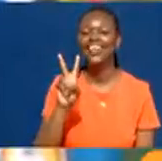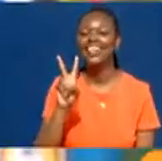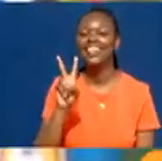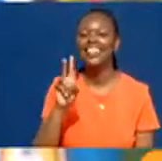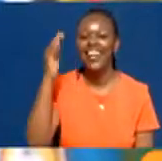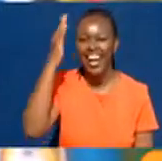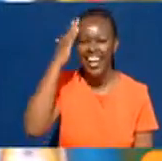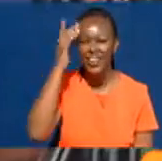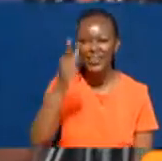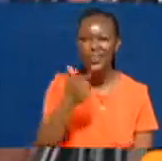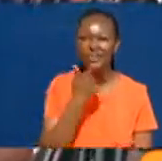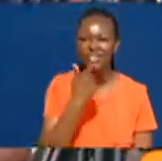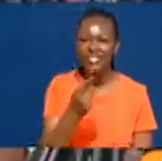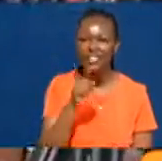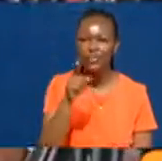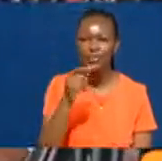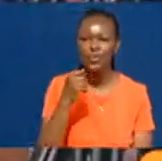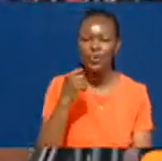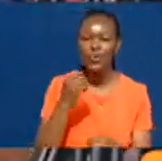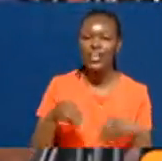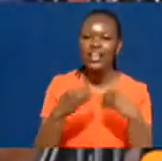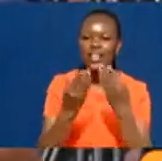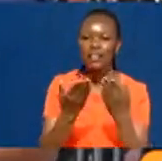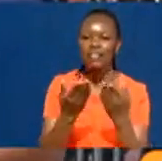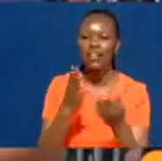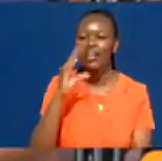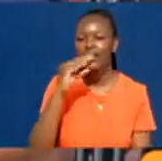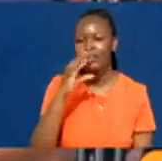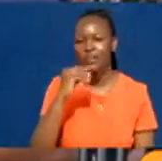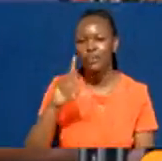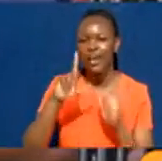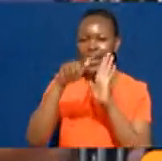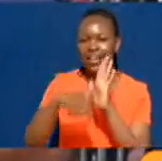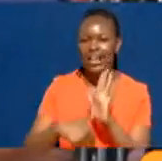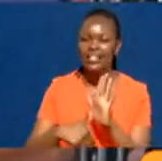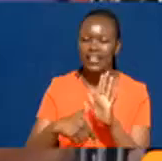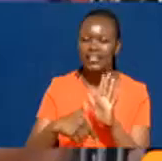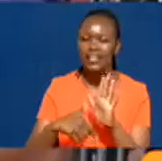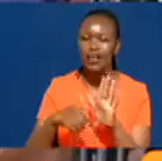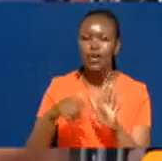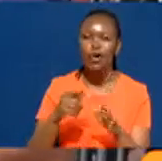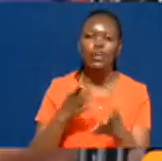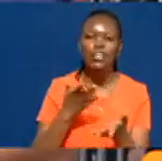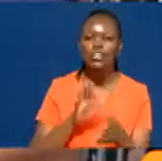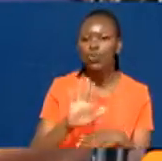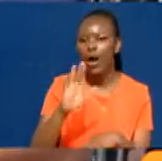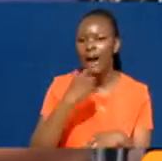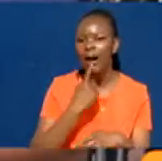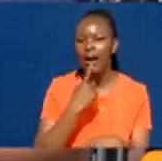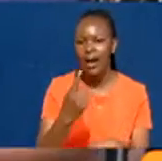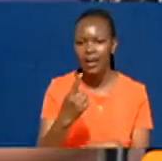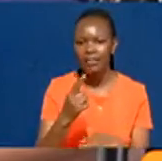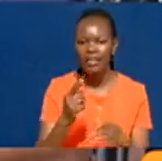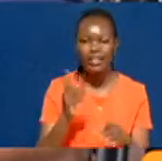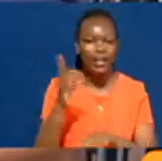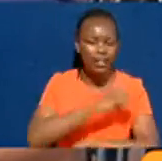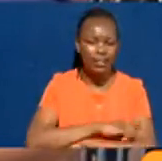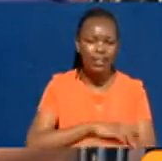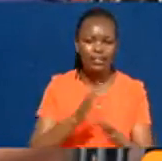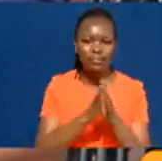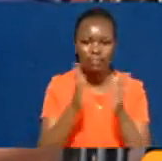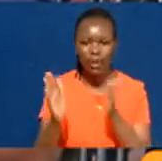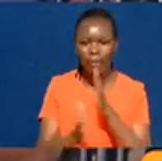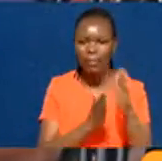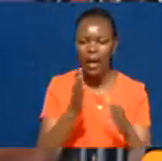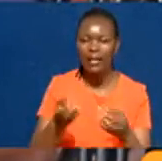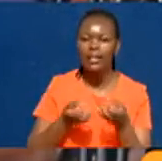I know you have said you will give a comprehensive statement a little bit later on what you intend to do in your first 100 days. You've said that in your manifesto before, but